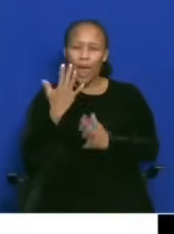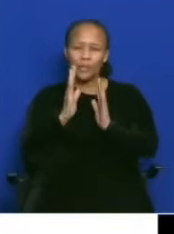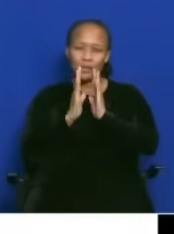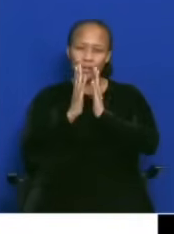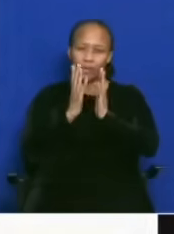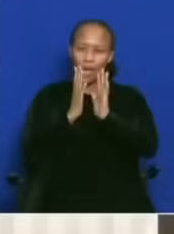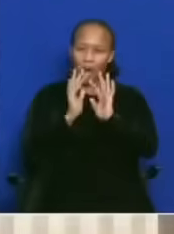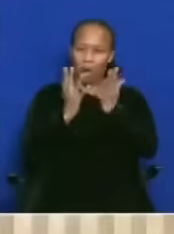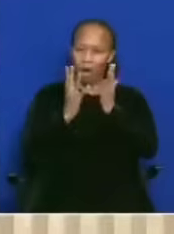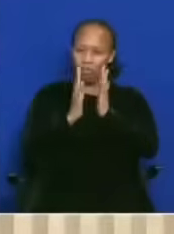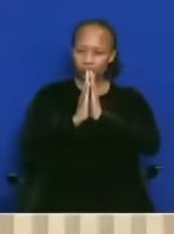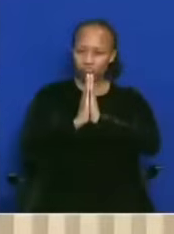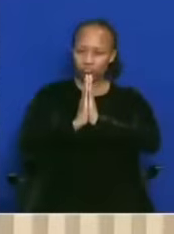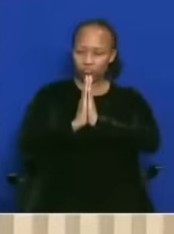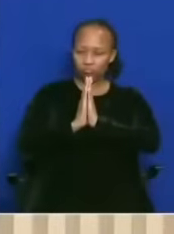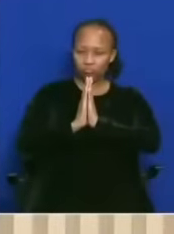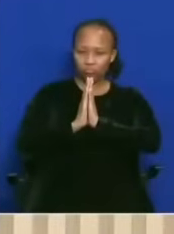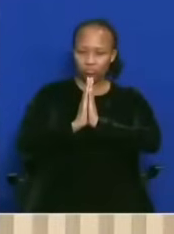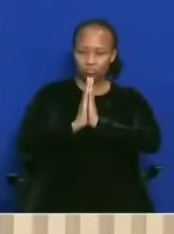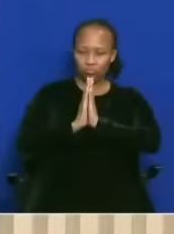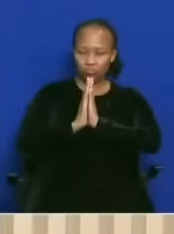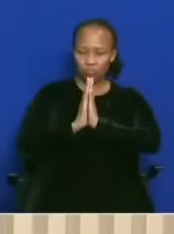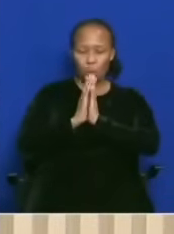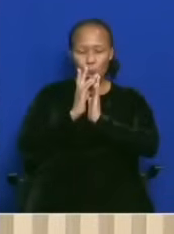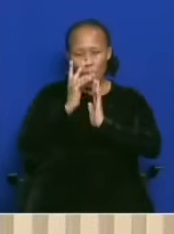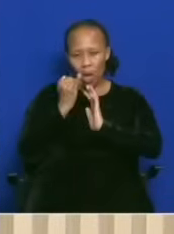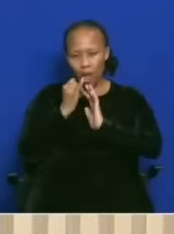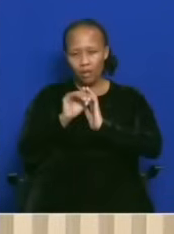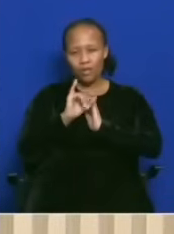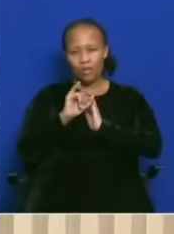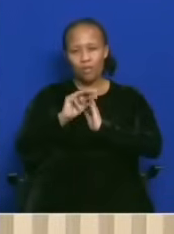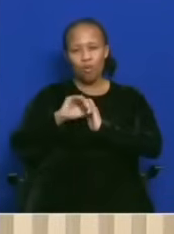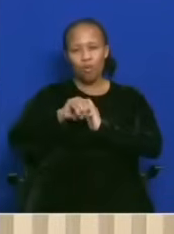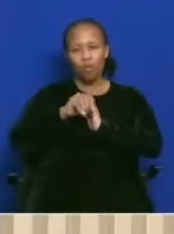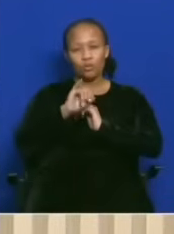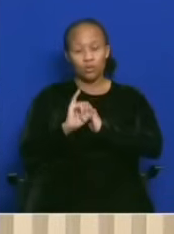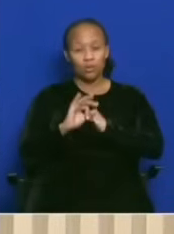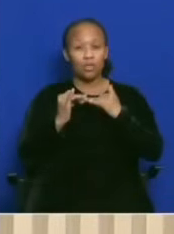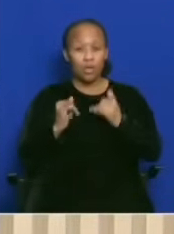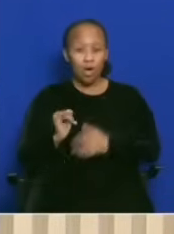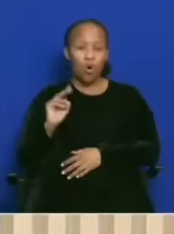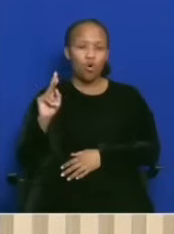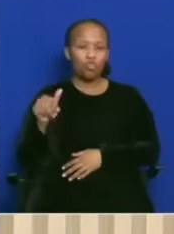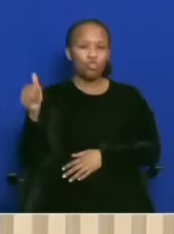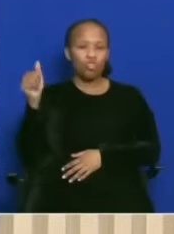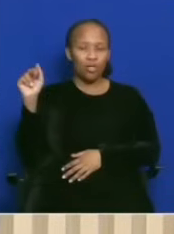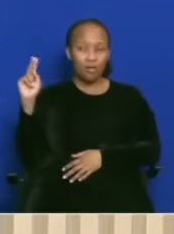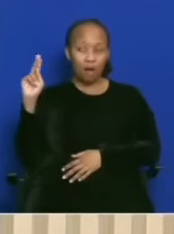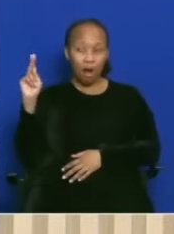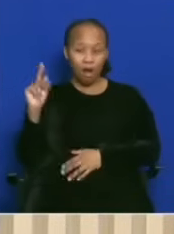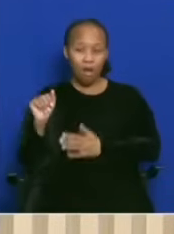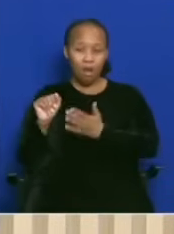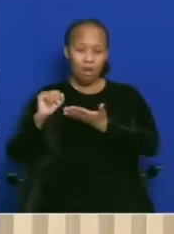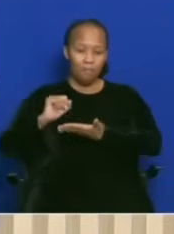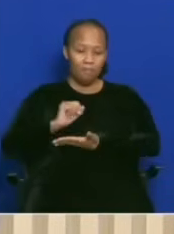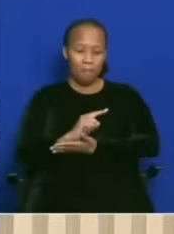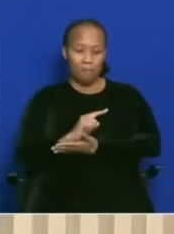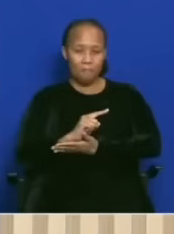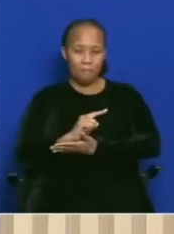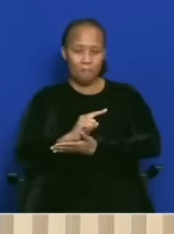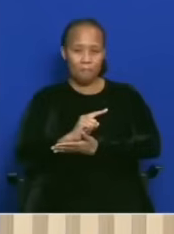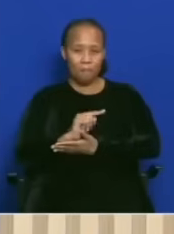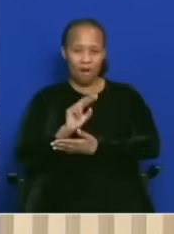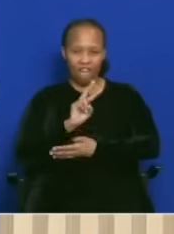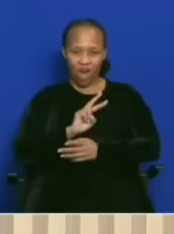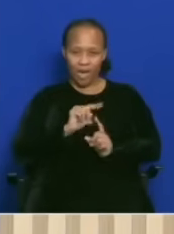And then a message from General Khan to Mr. Valley, in which he says, this O